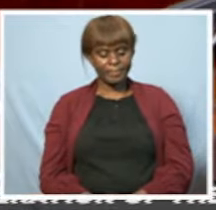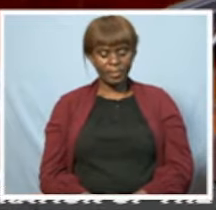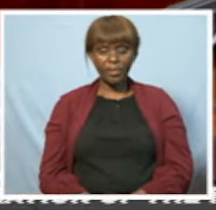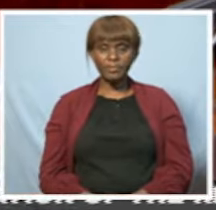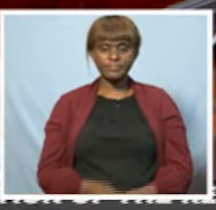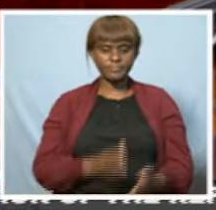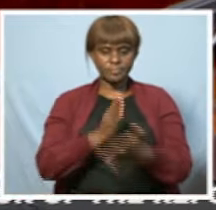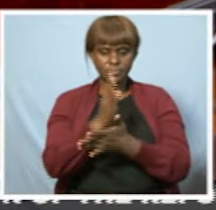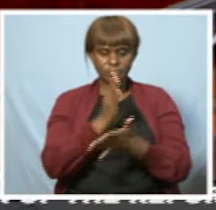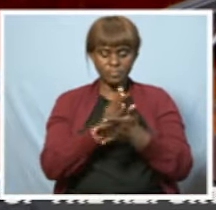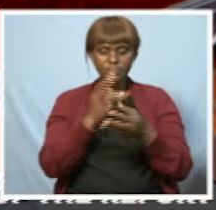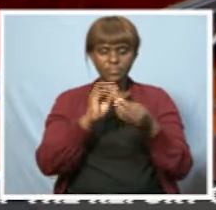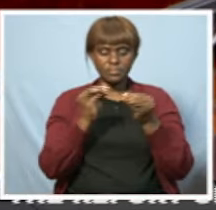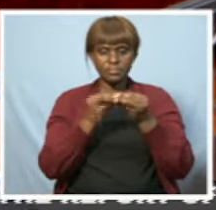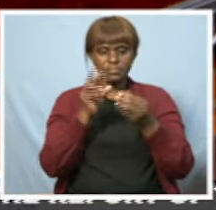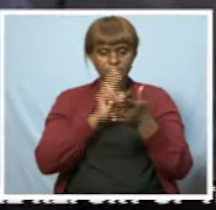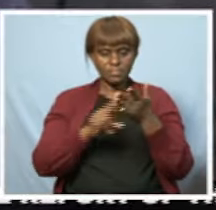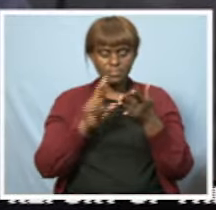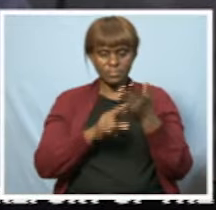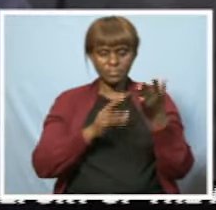Read the correct figure.